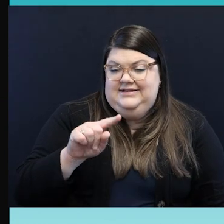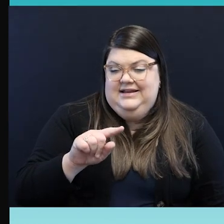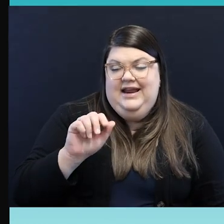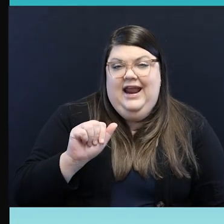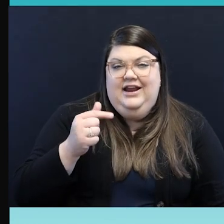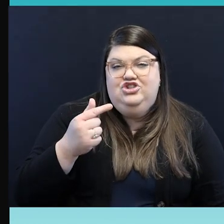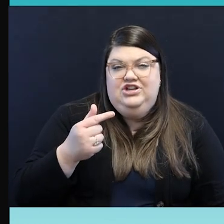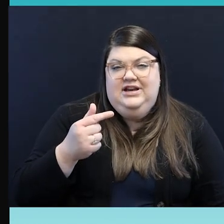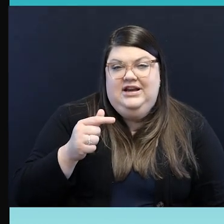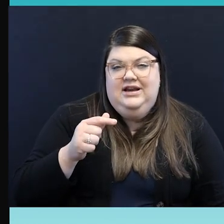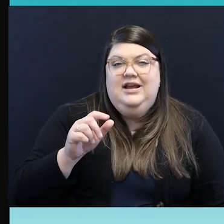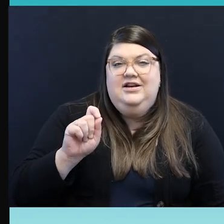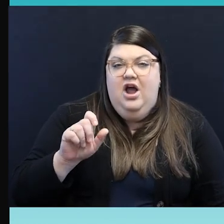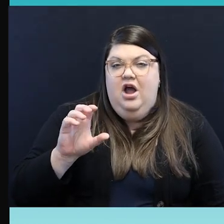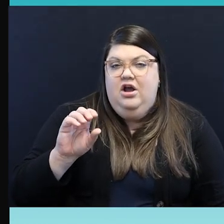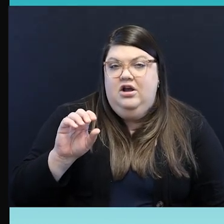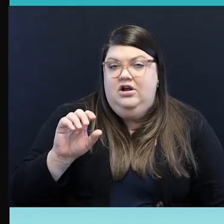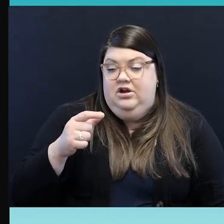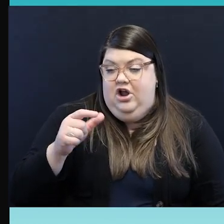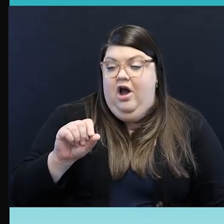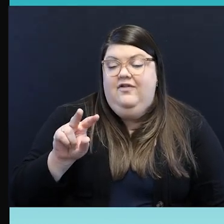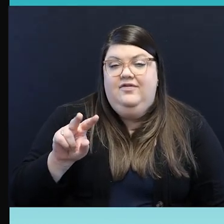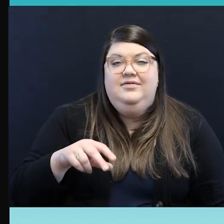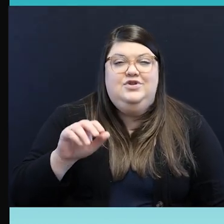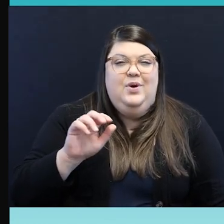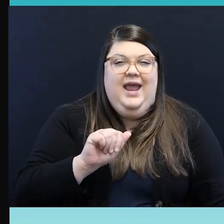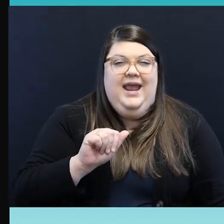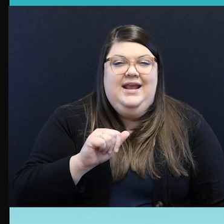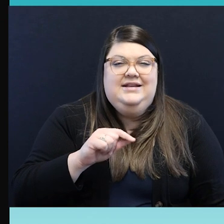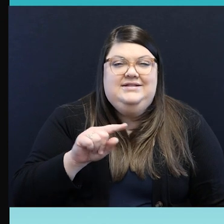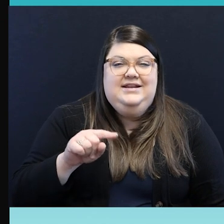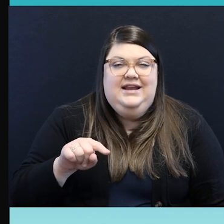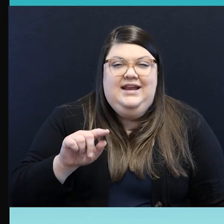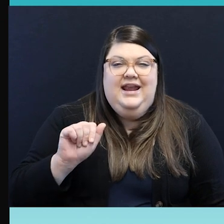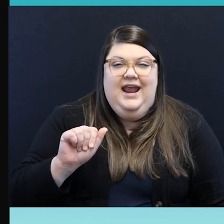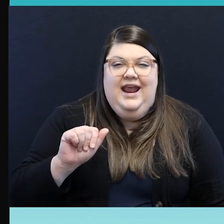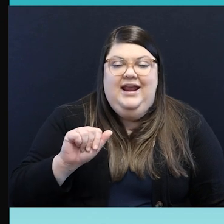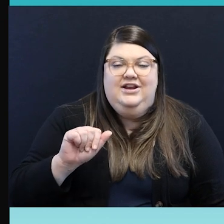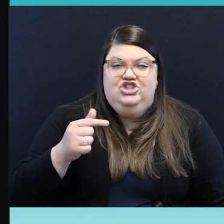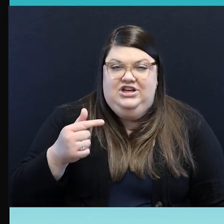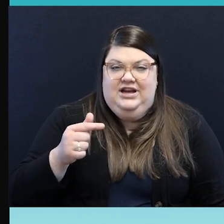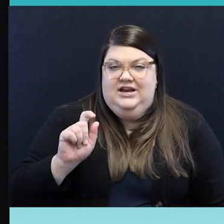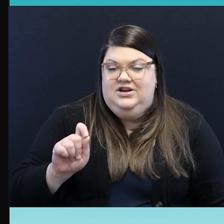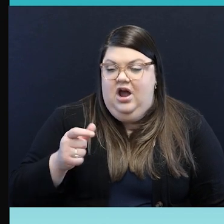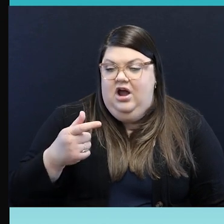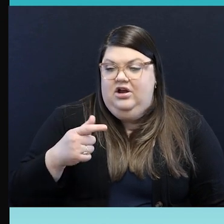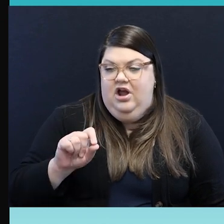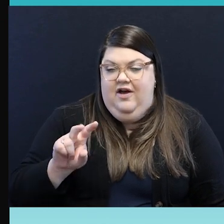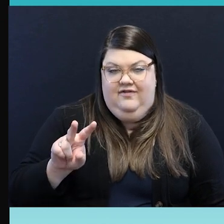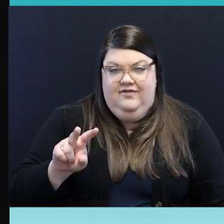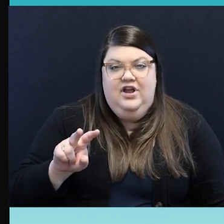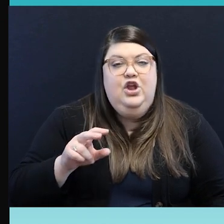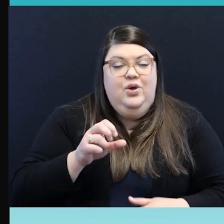azag.gov. That's azag.gov. If someone wants to type that into the chat, you can get the life care planning packet, and